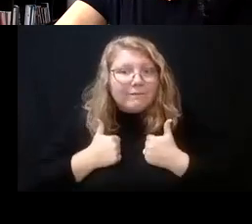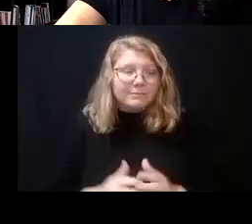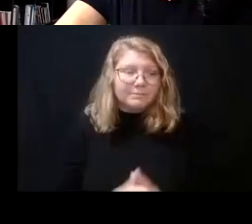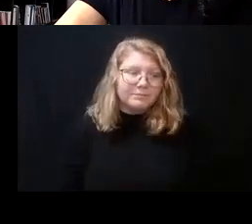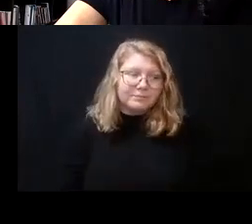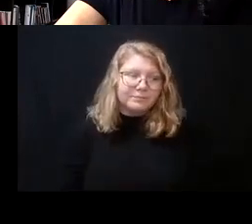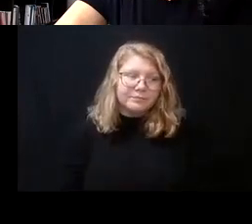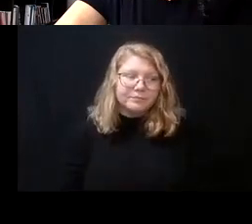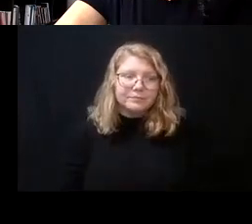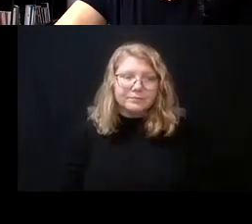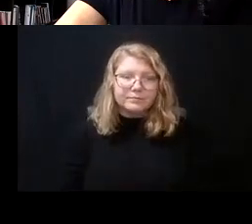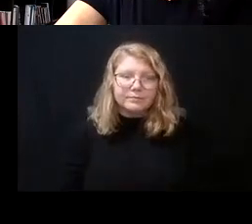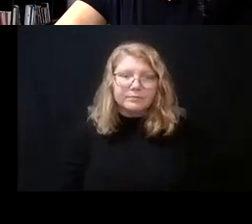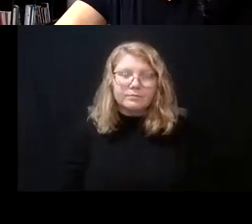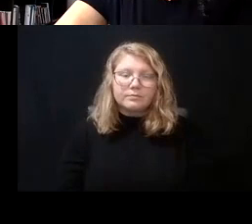And